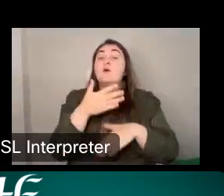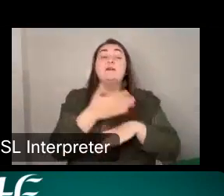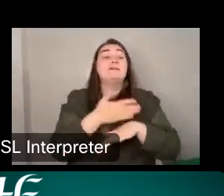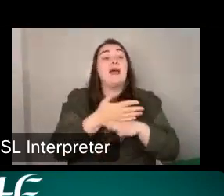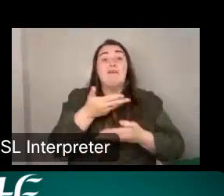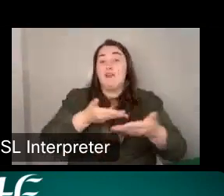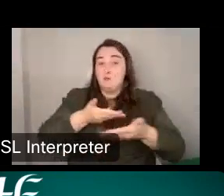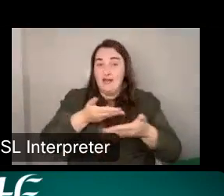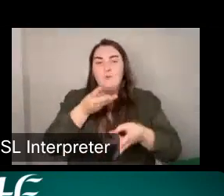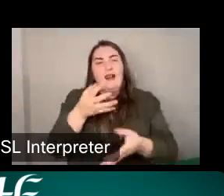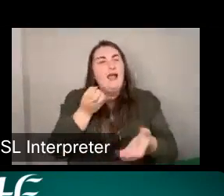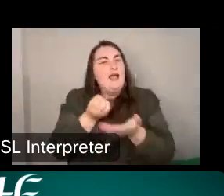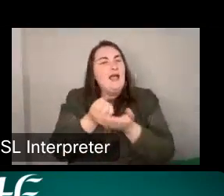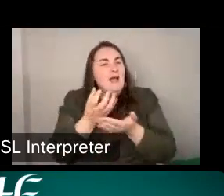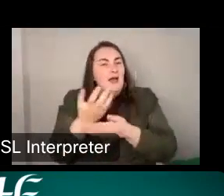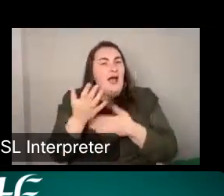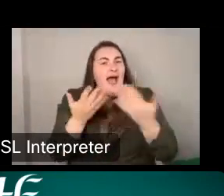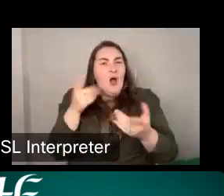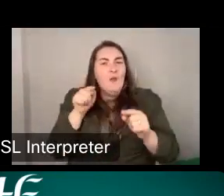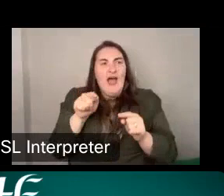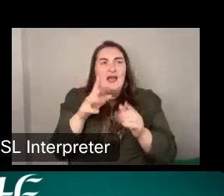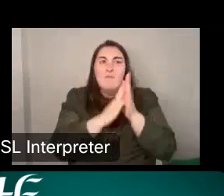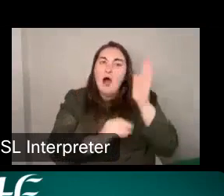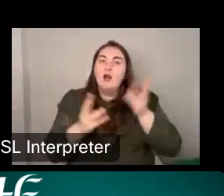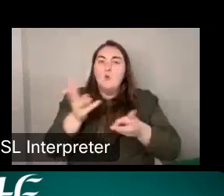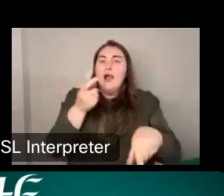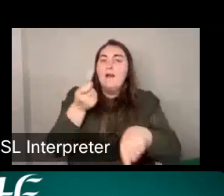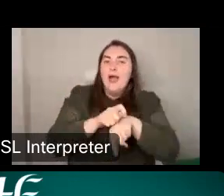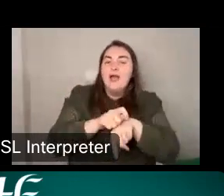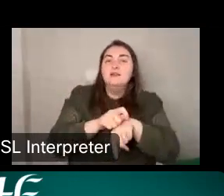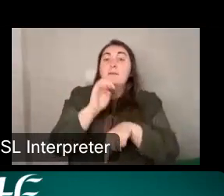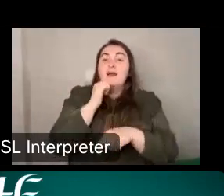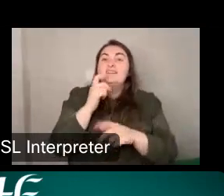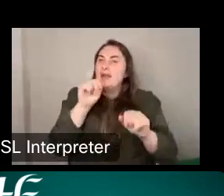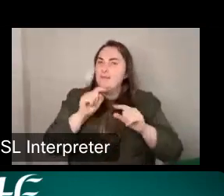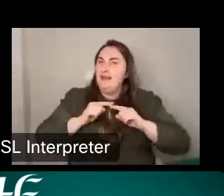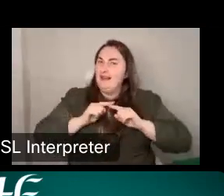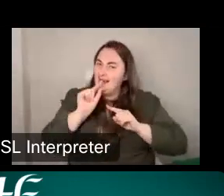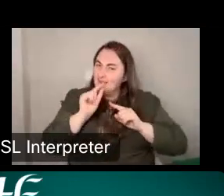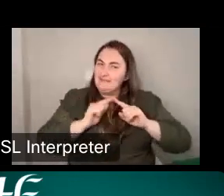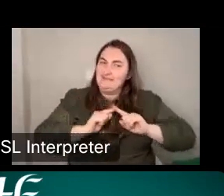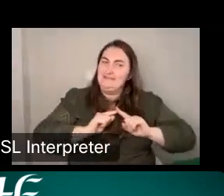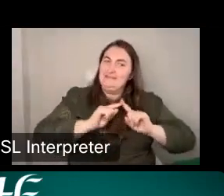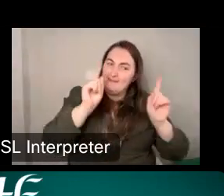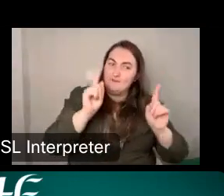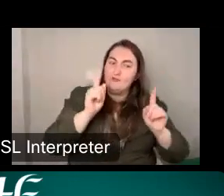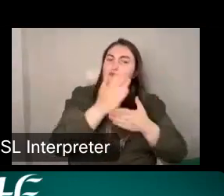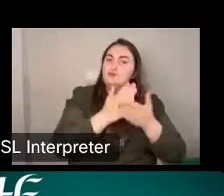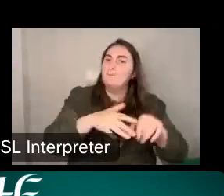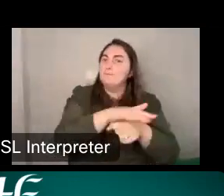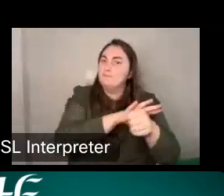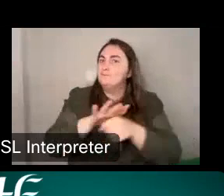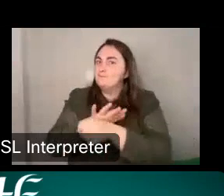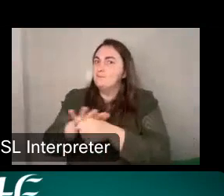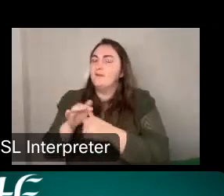counselling, I'll explain how that equation or how that model works, because it does differ. It's quite different in certain respects to